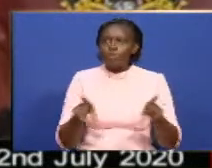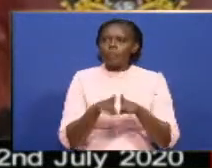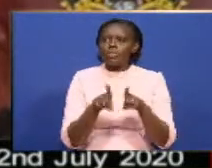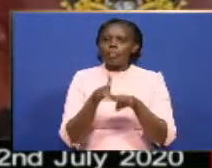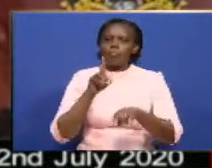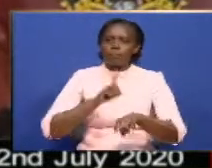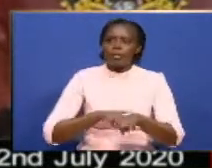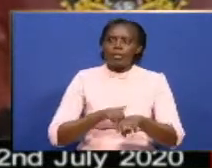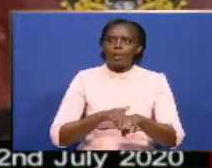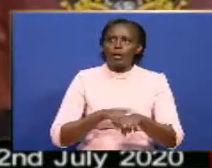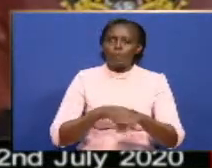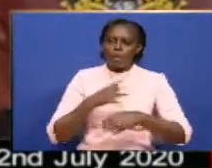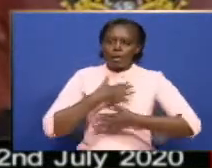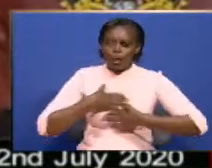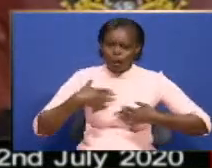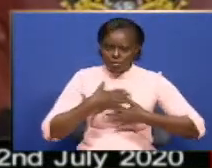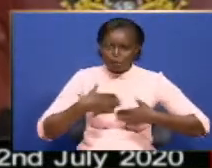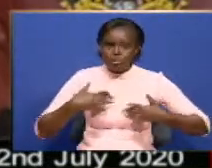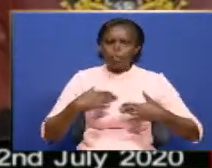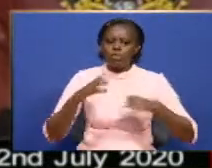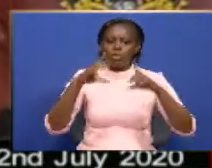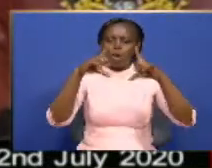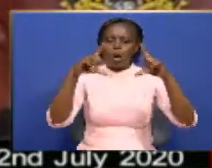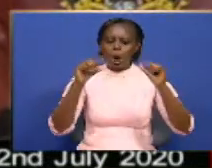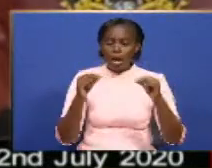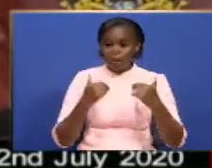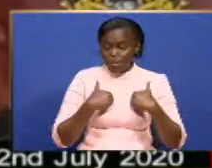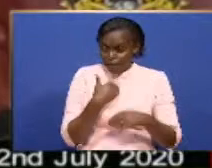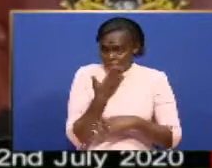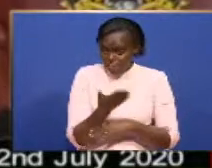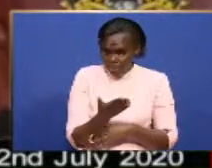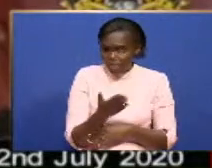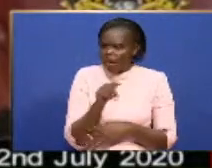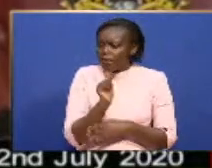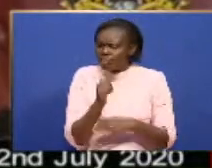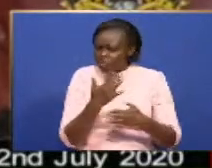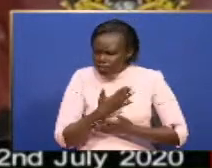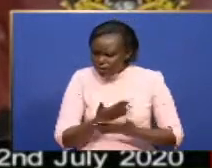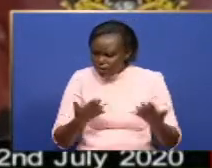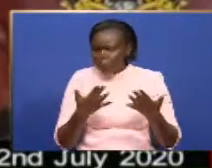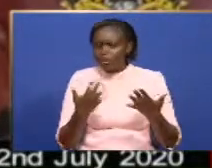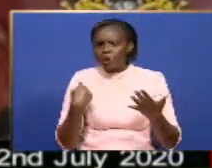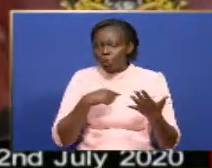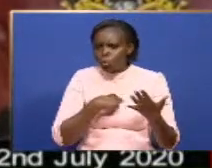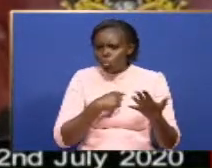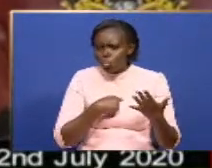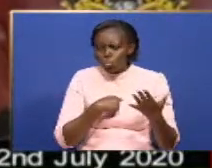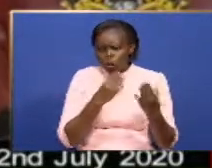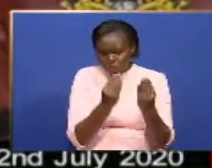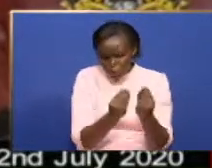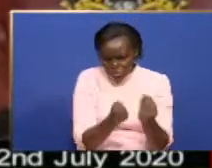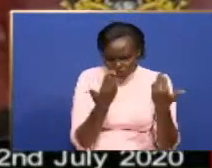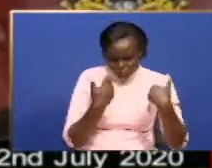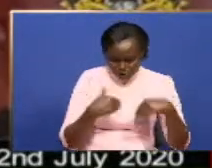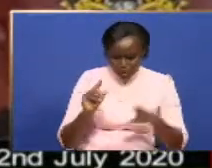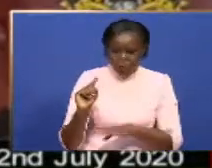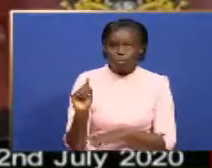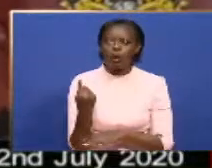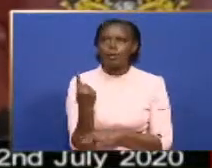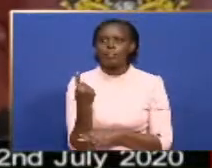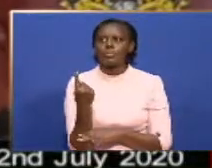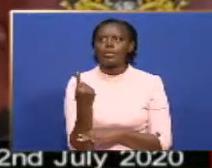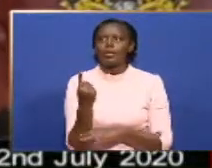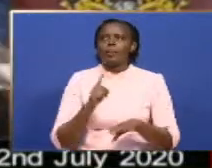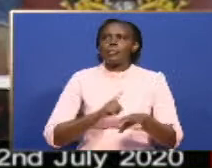as refugee cards, Madam Speaker. And this is something that will be sorted out once